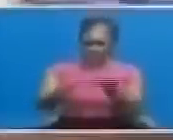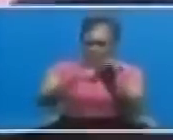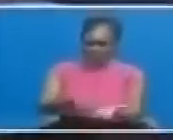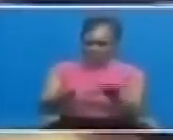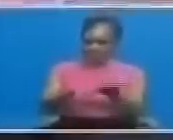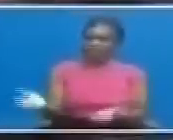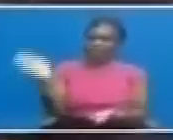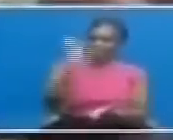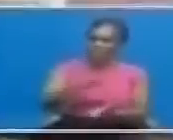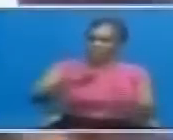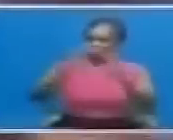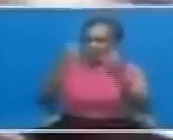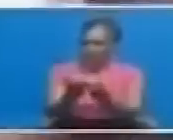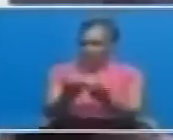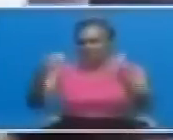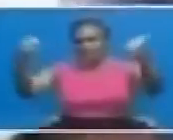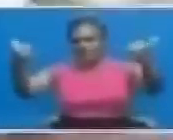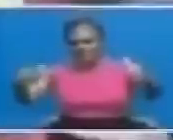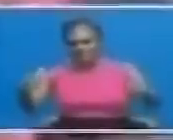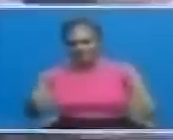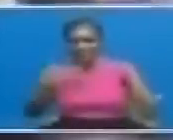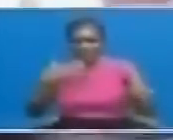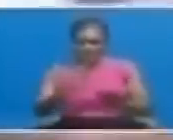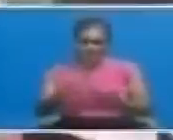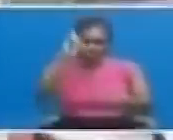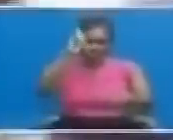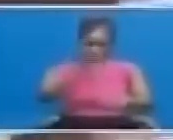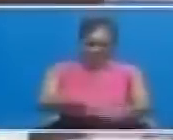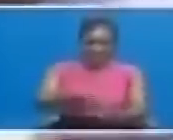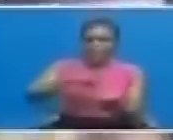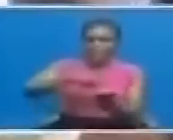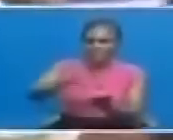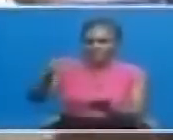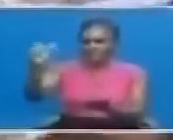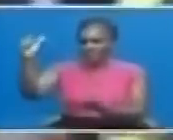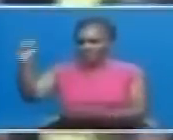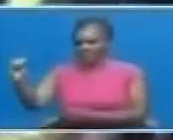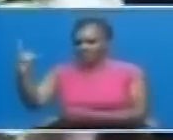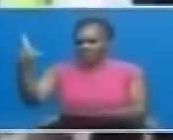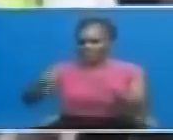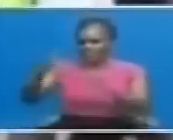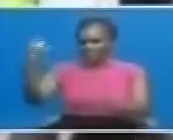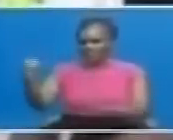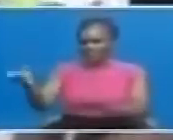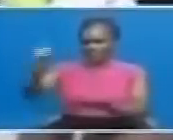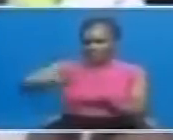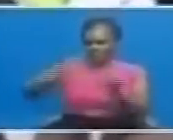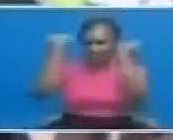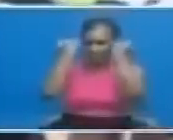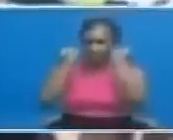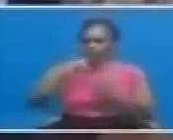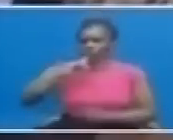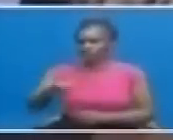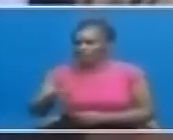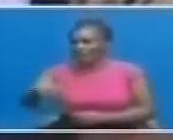insisting they will not go back to class until the government effects their 50% to 60% pay rise ordered by the courts.